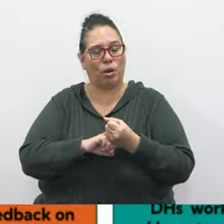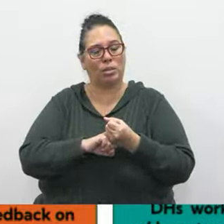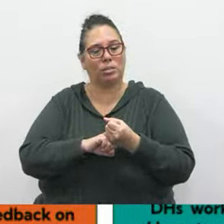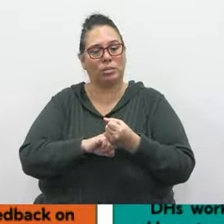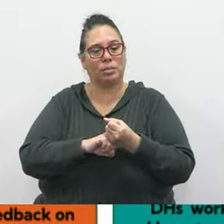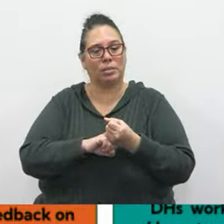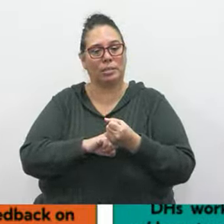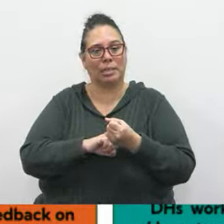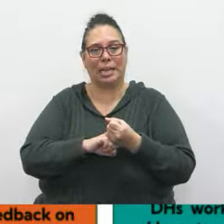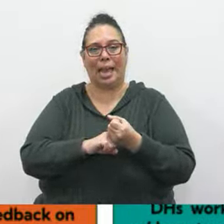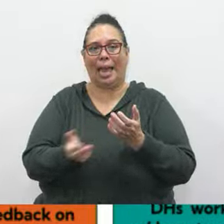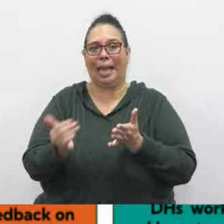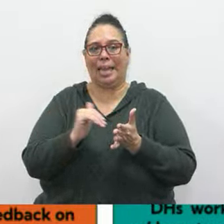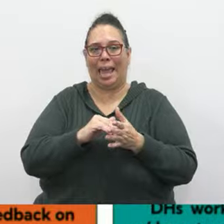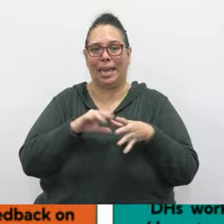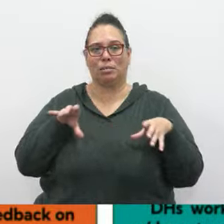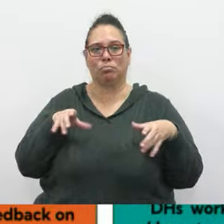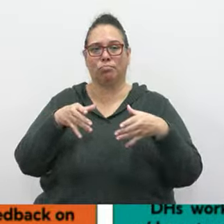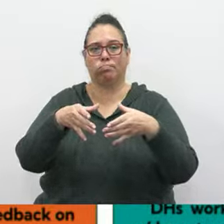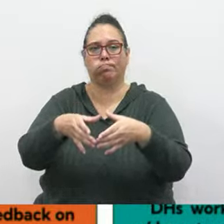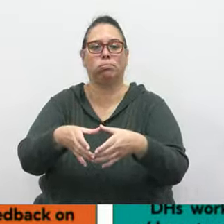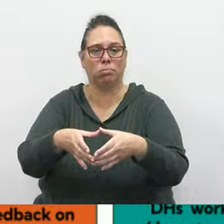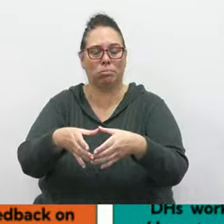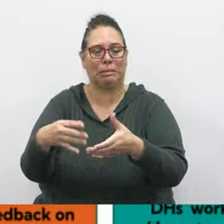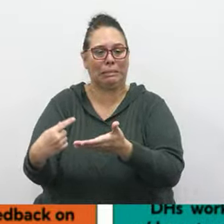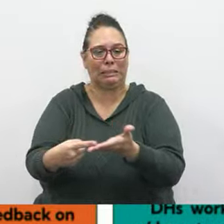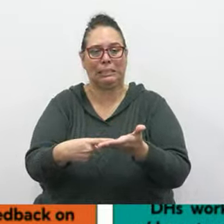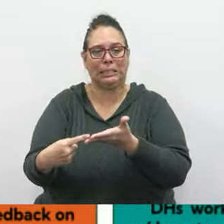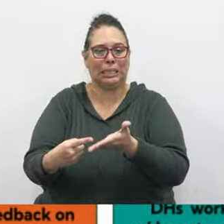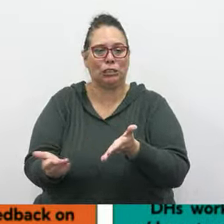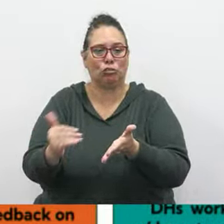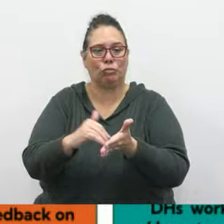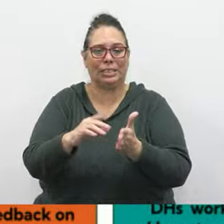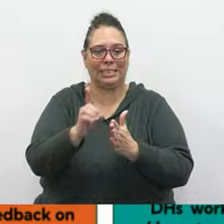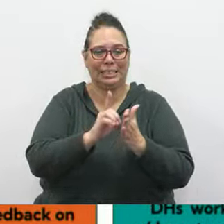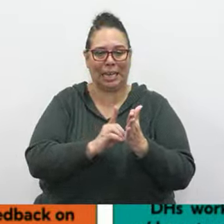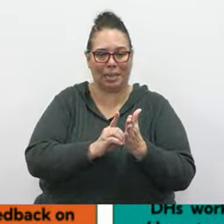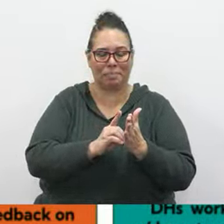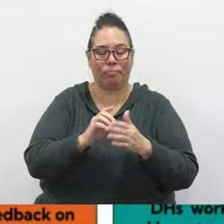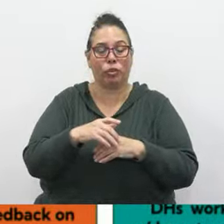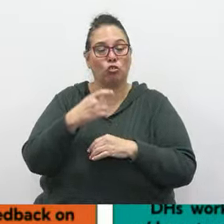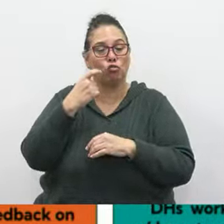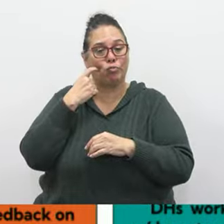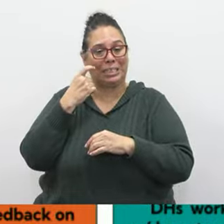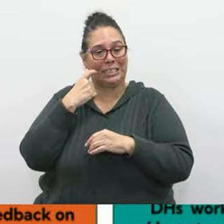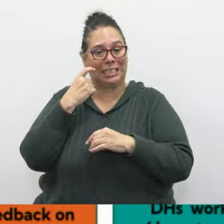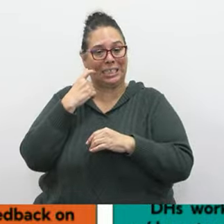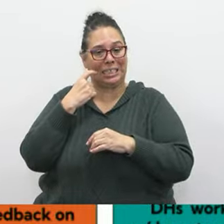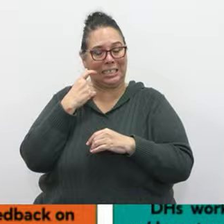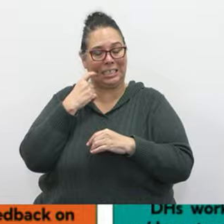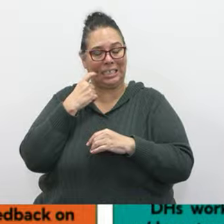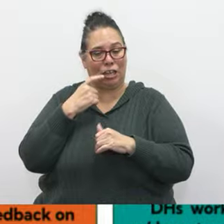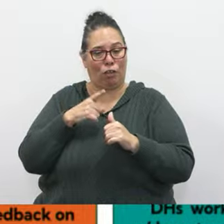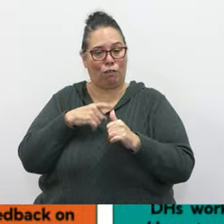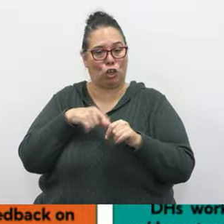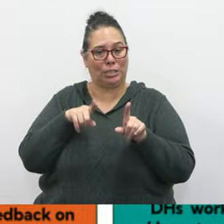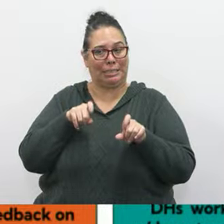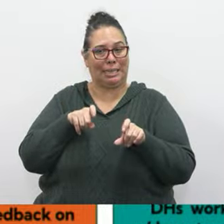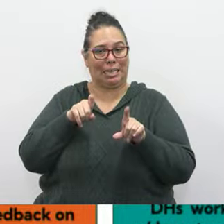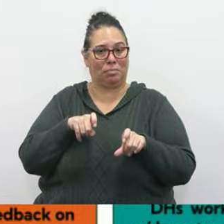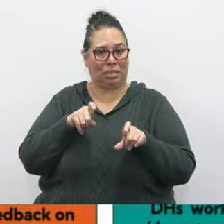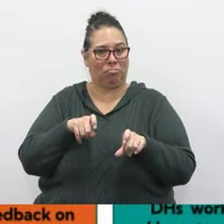back together around the redesign. Most recently, after the administration of the first assessment, we